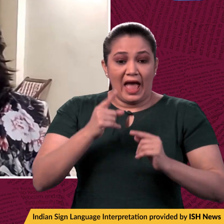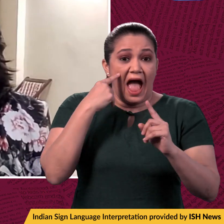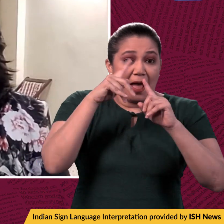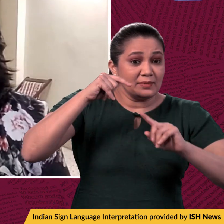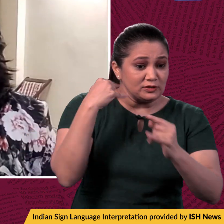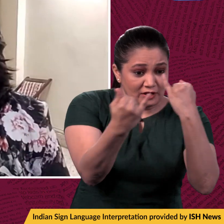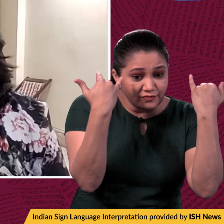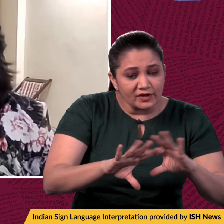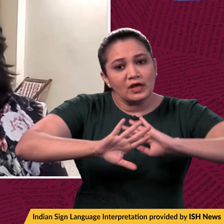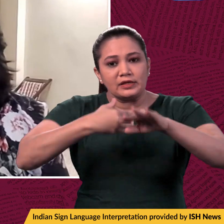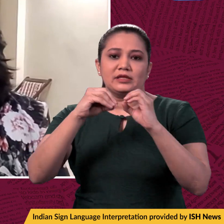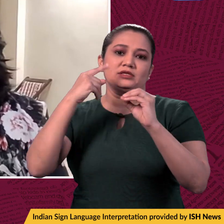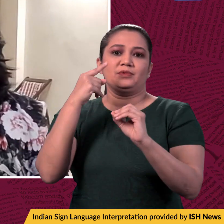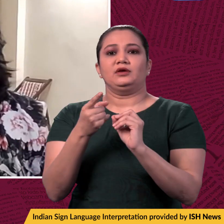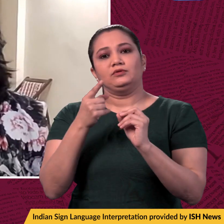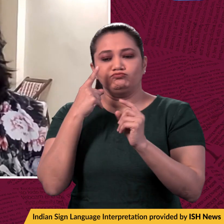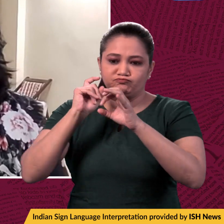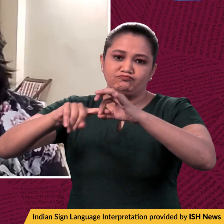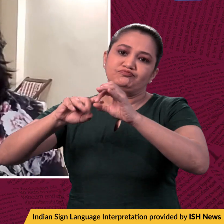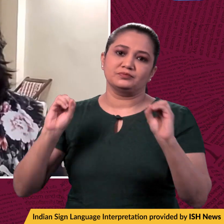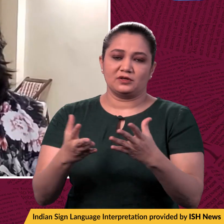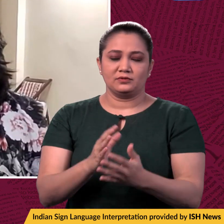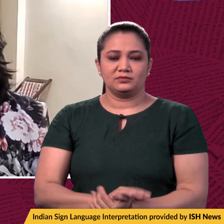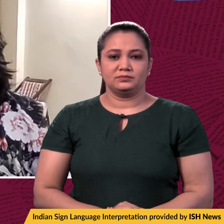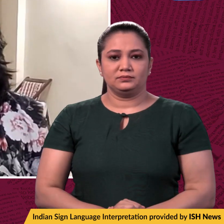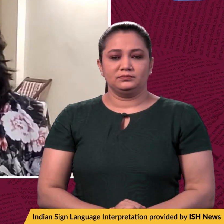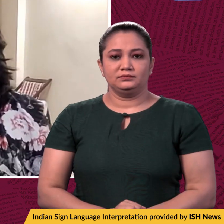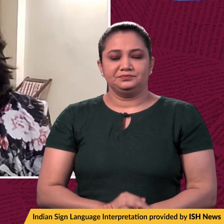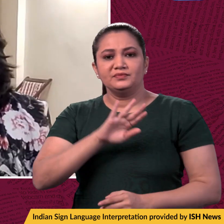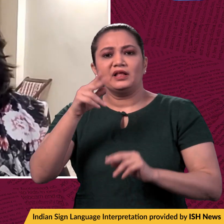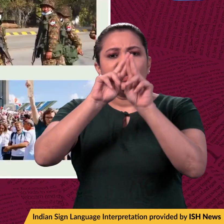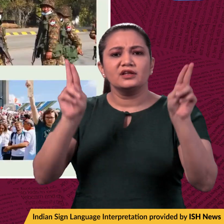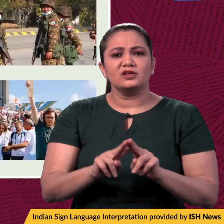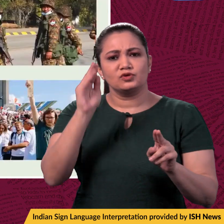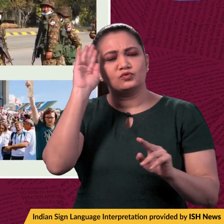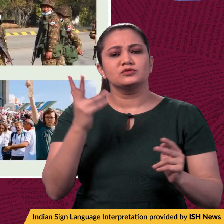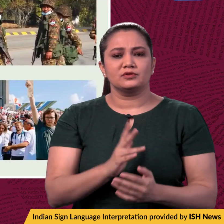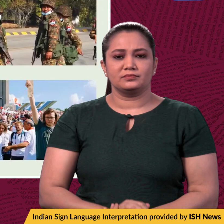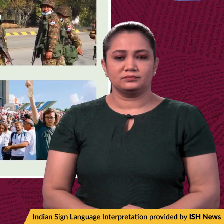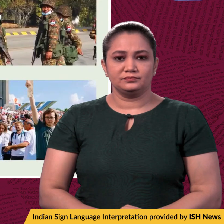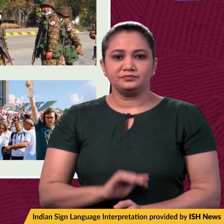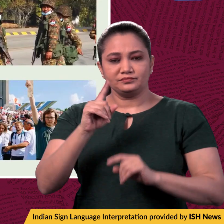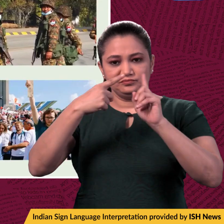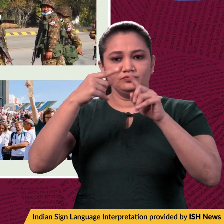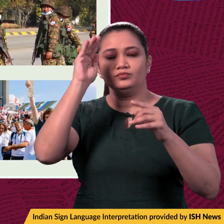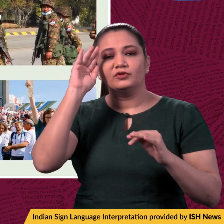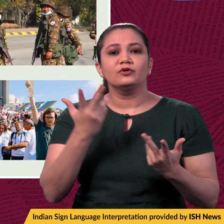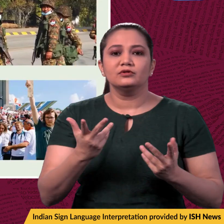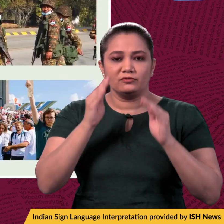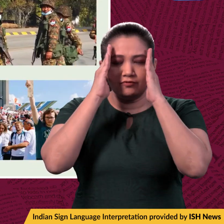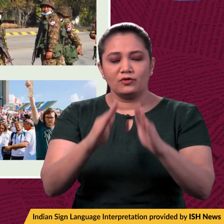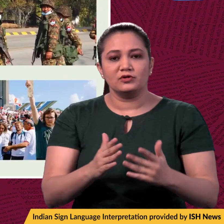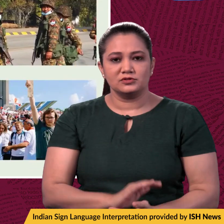CBI questioning comes after that search. Moving on to international news right now,